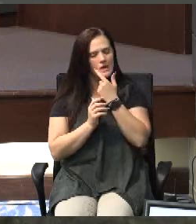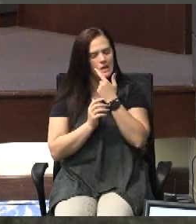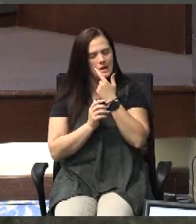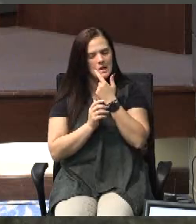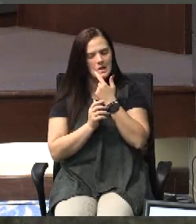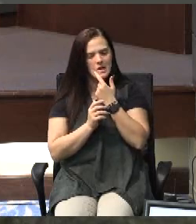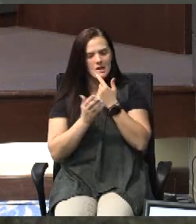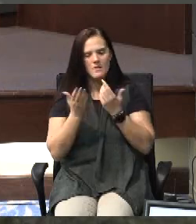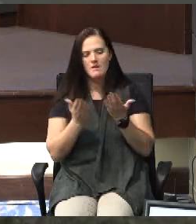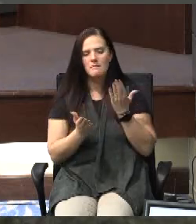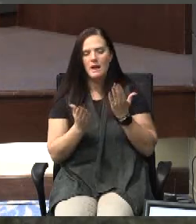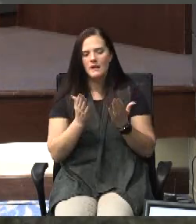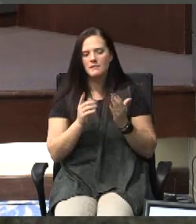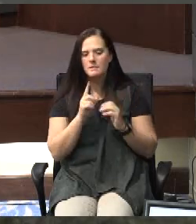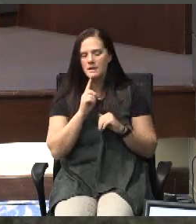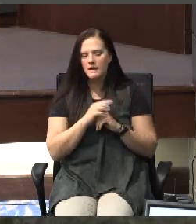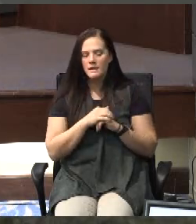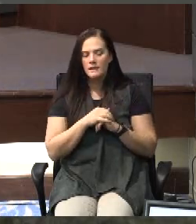be a